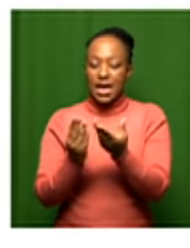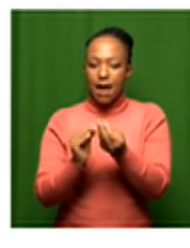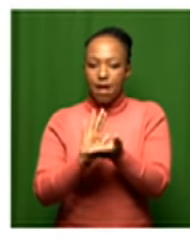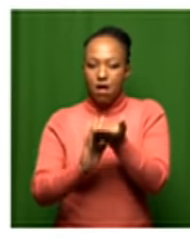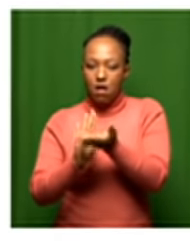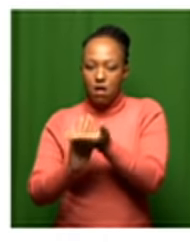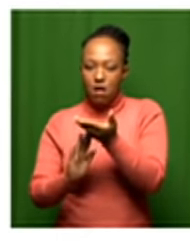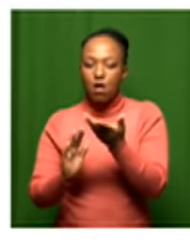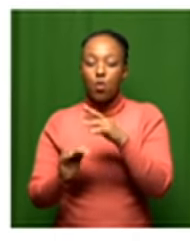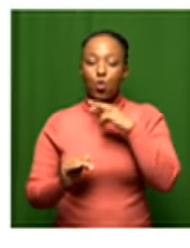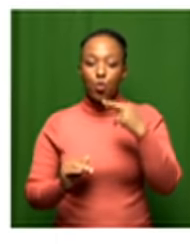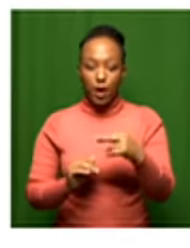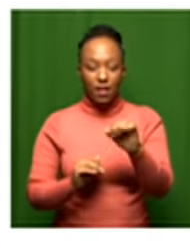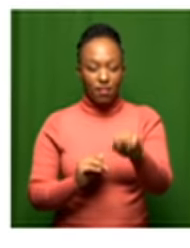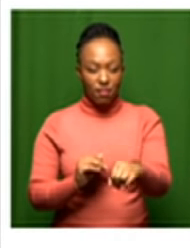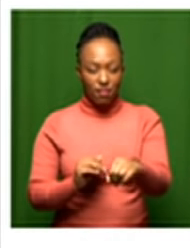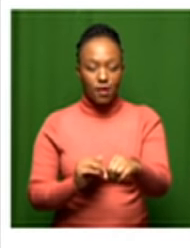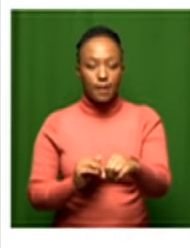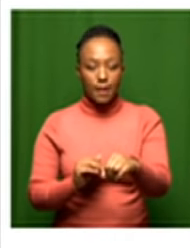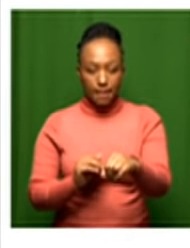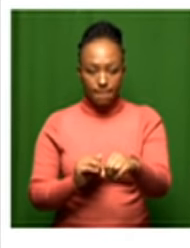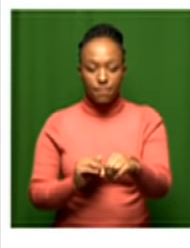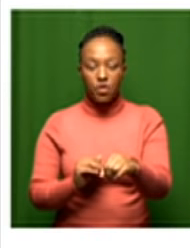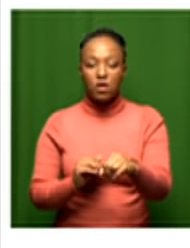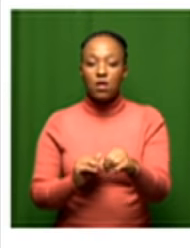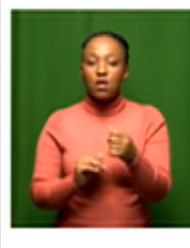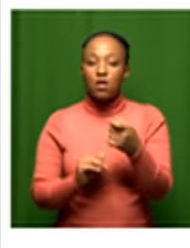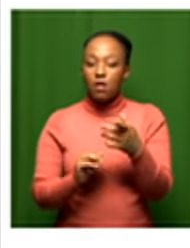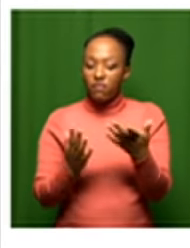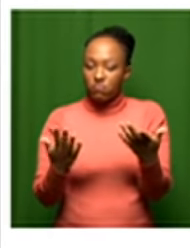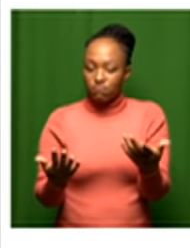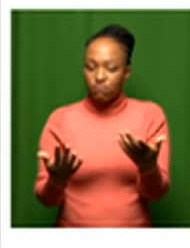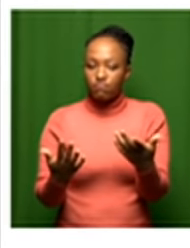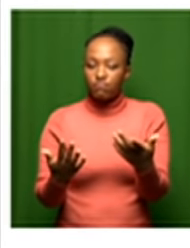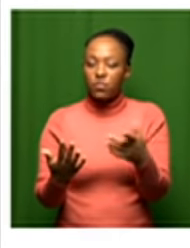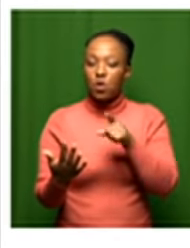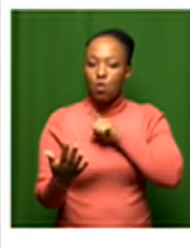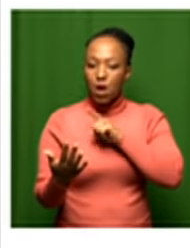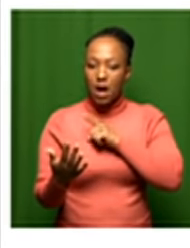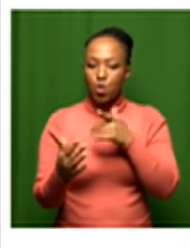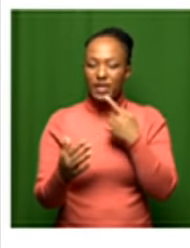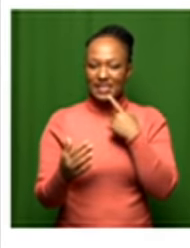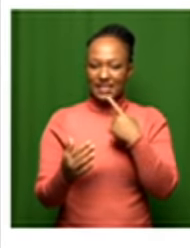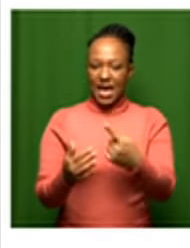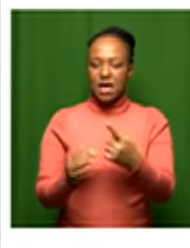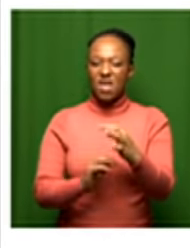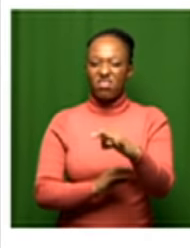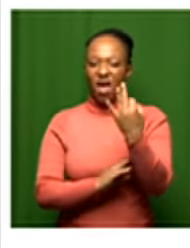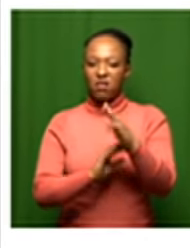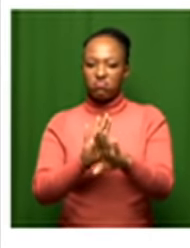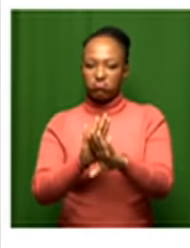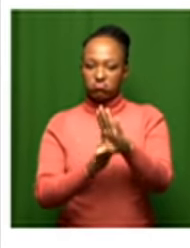really is real, and that for all intents and purposes, how we're defining a third